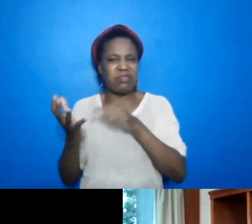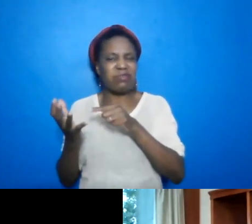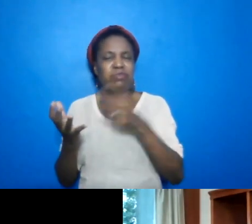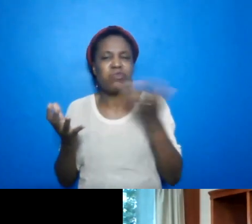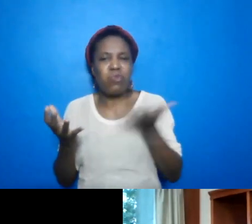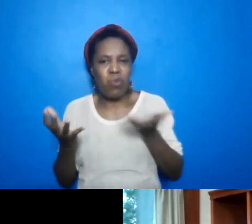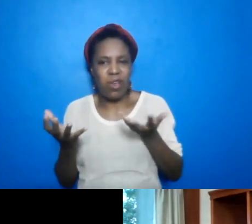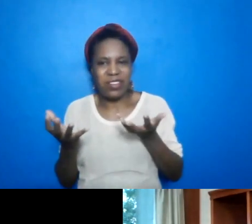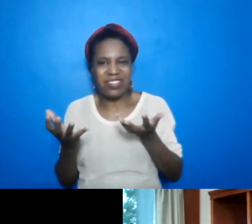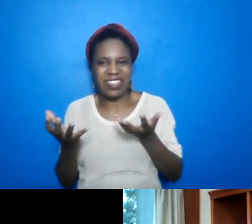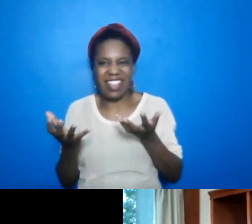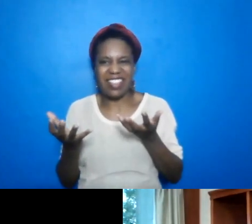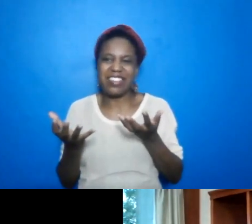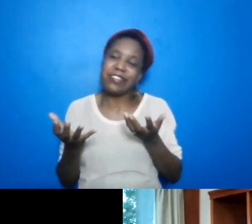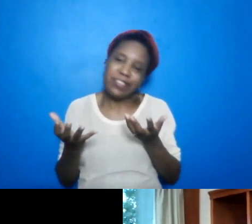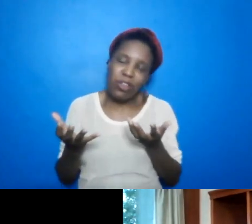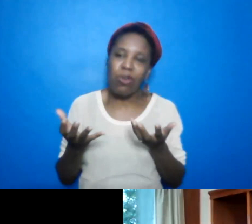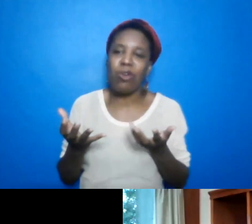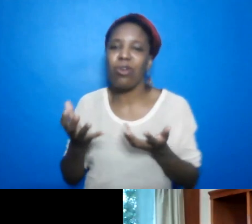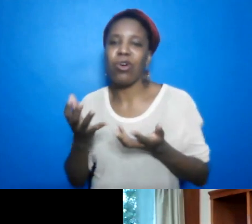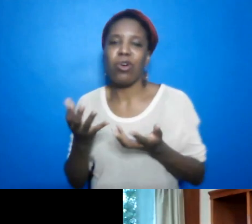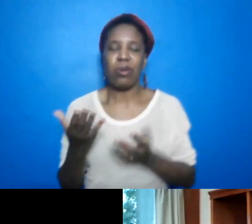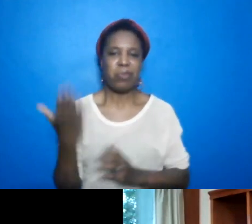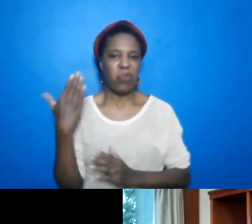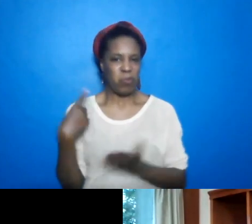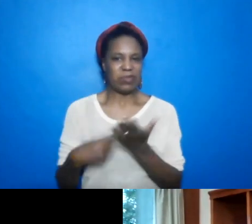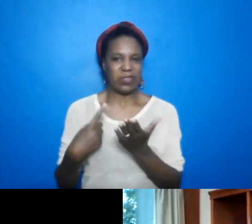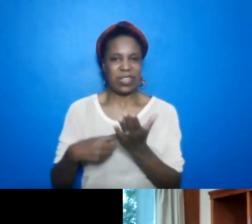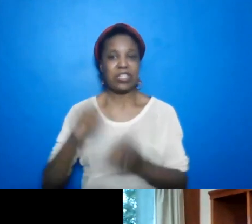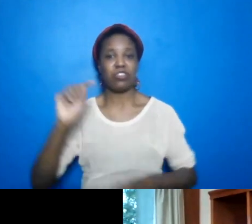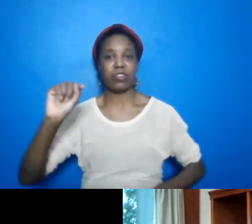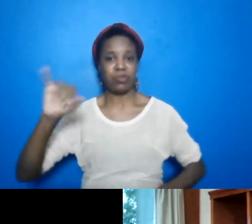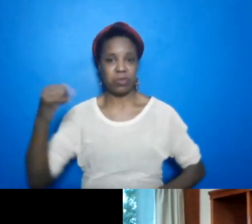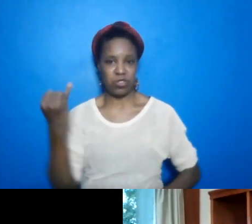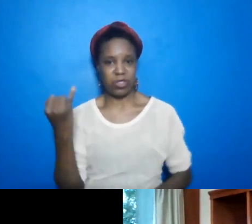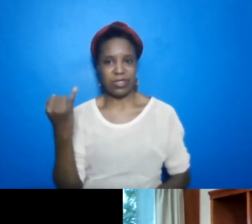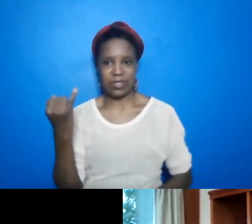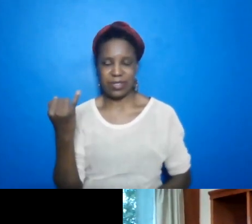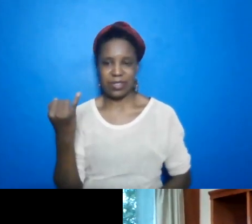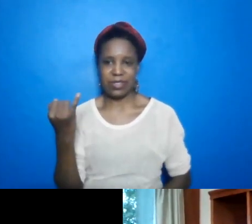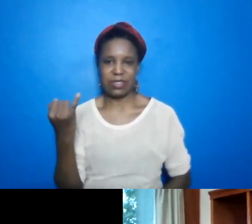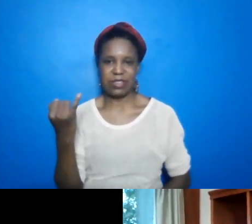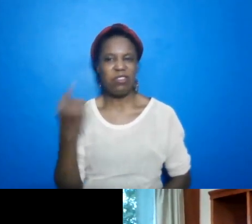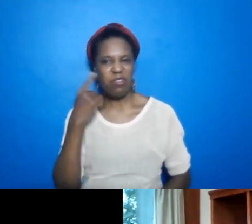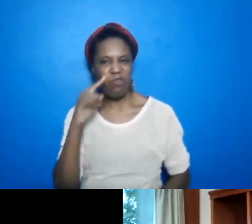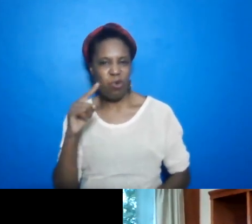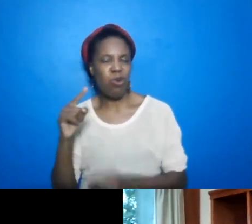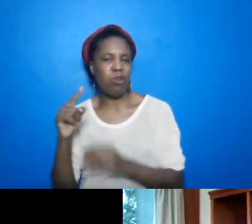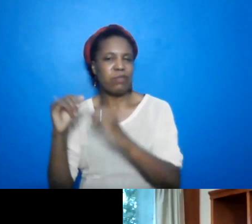Kim, Miriam Kaba's transformative justice model may work well for the individual